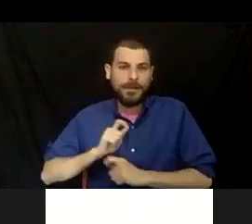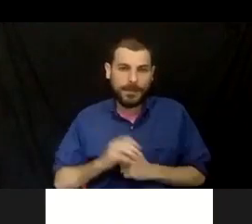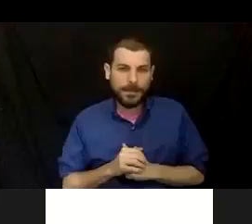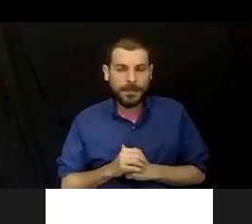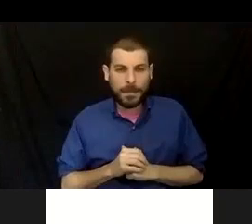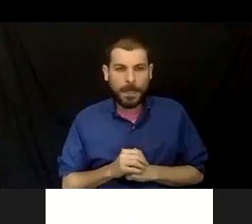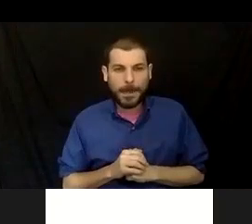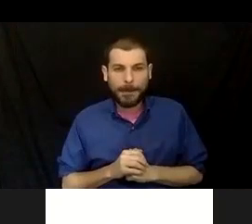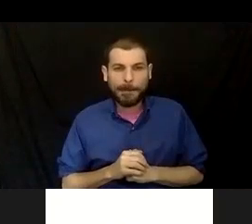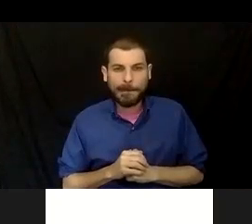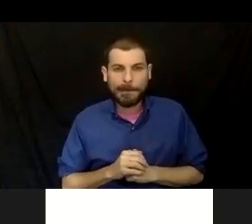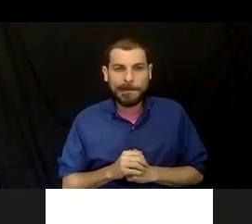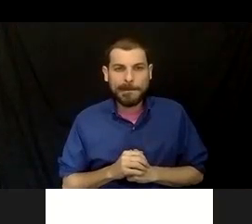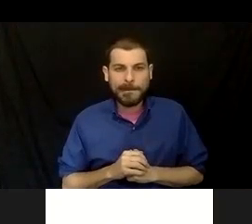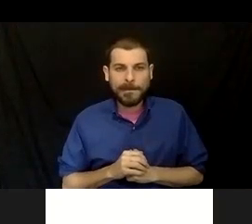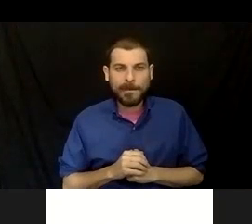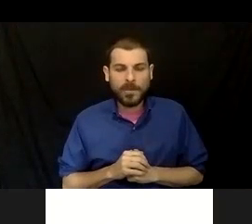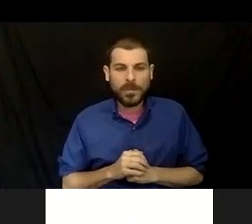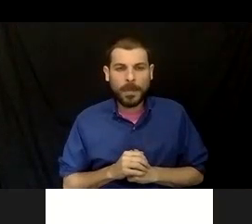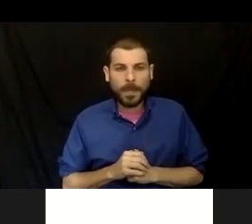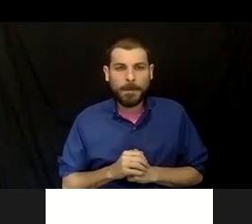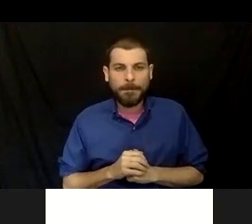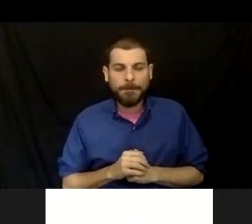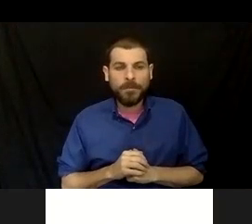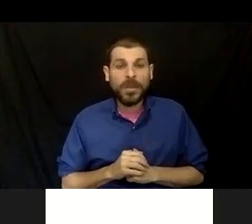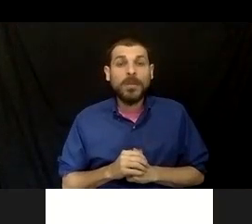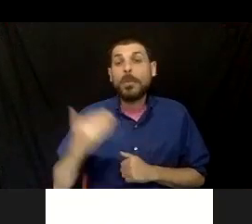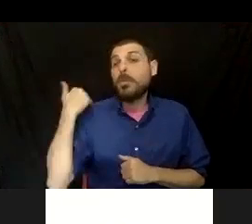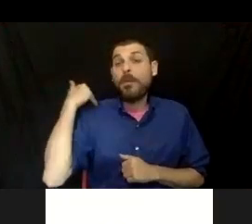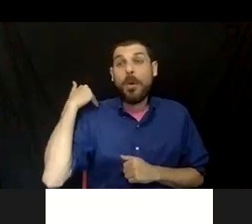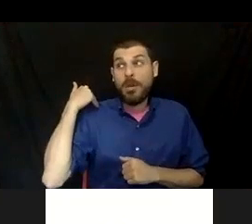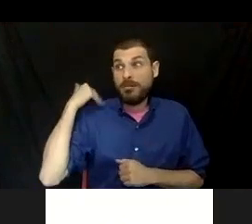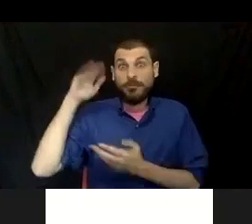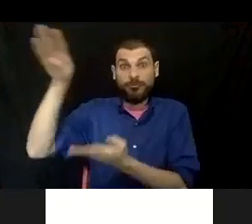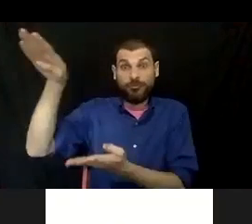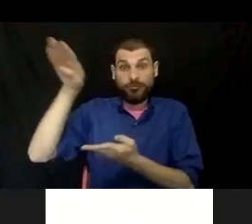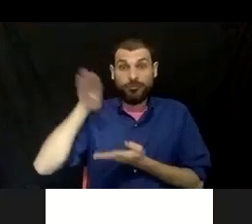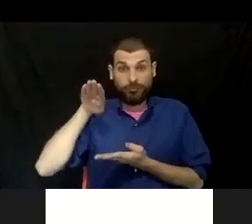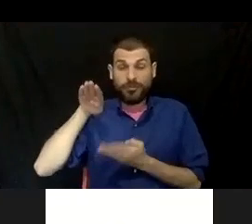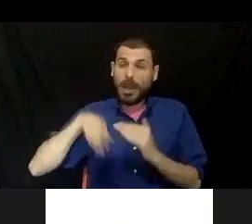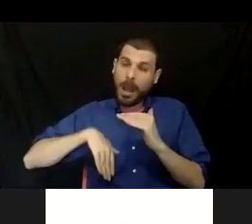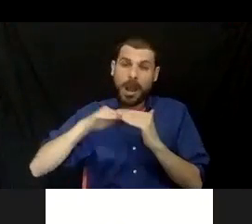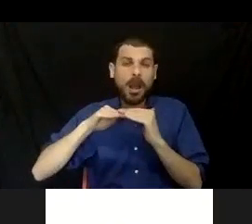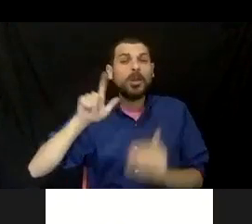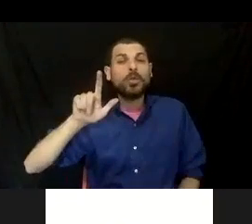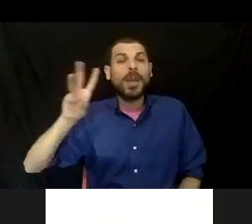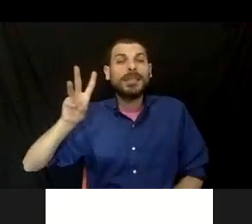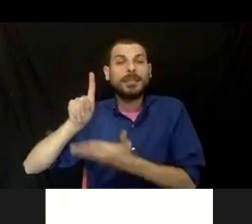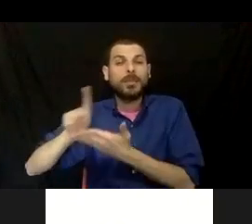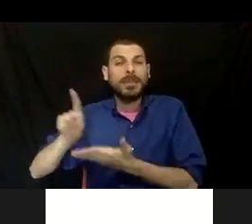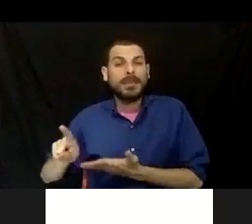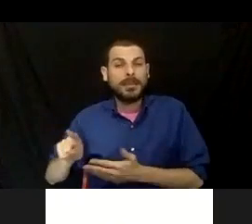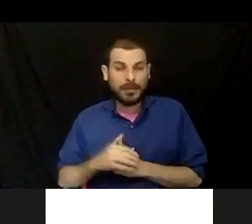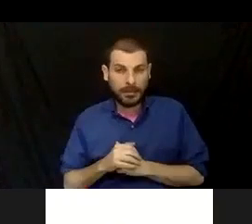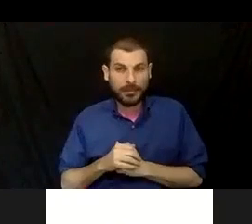to usually you're limited to 26 weeks of benefits. And the way that they determine where you fall within that range